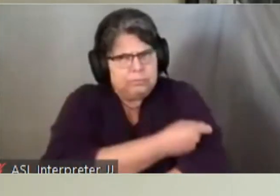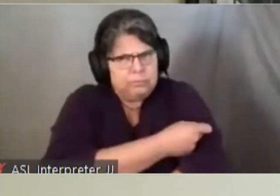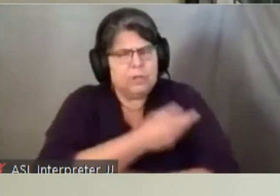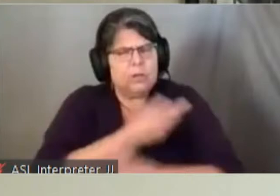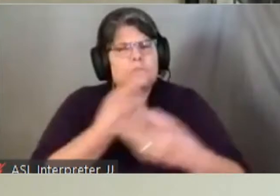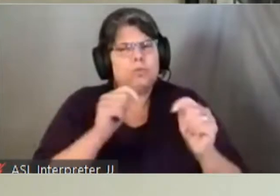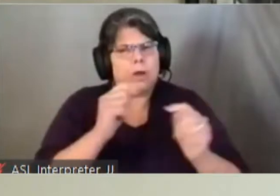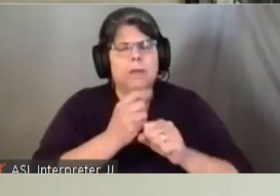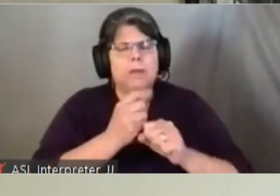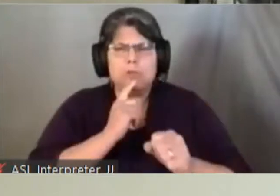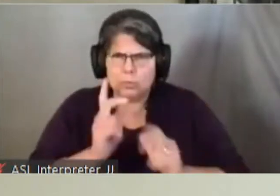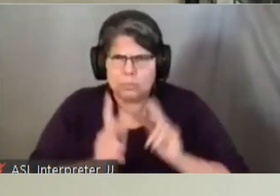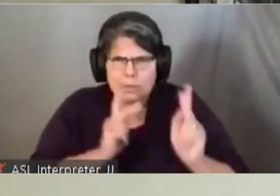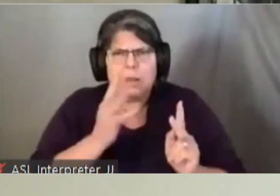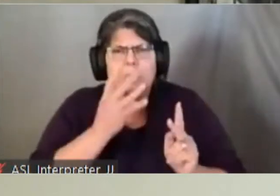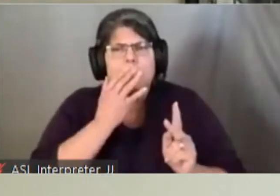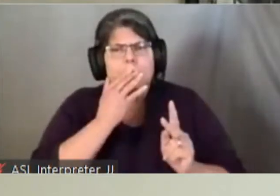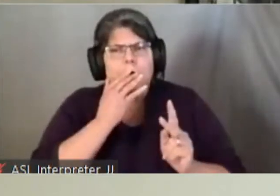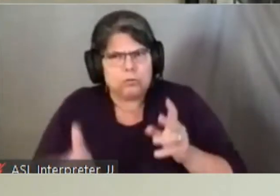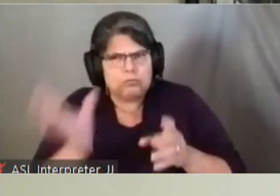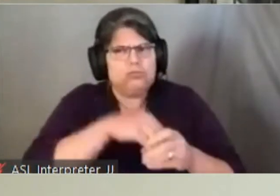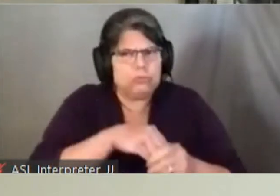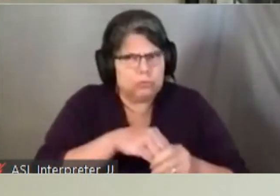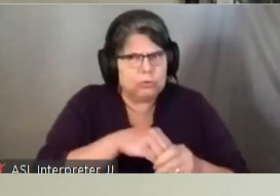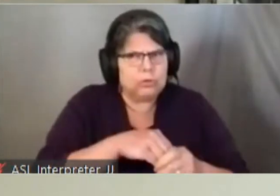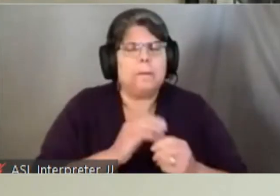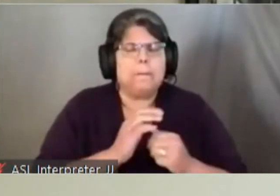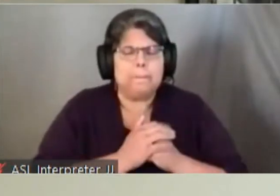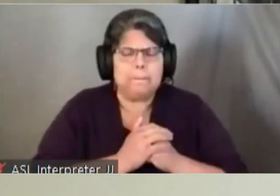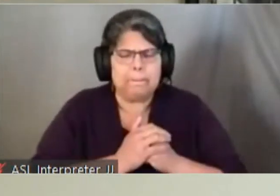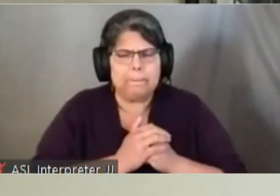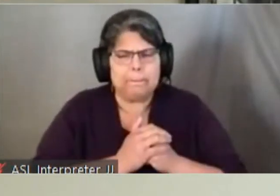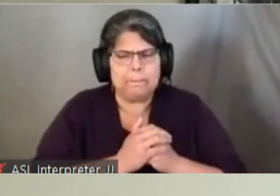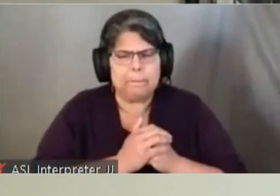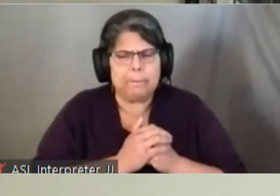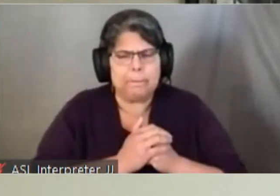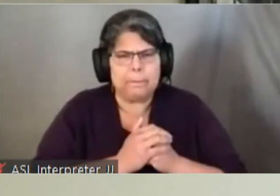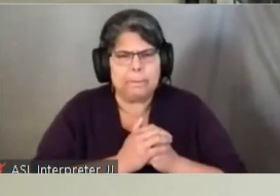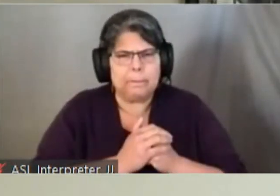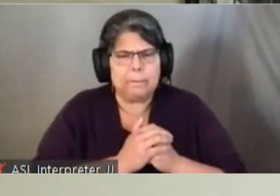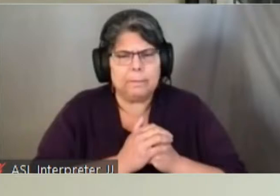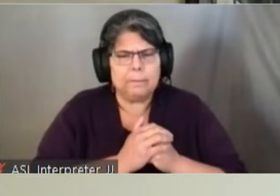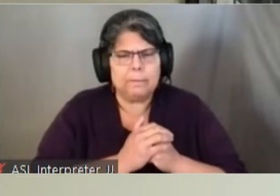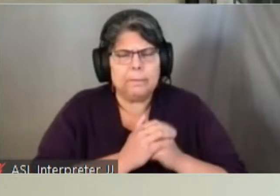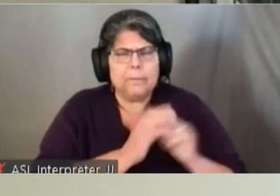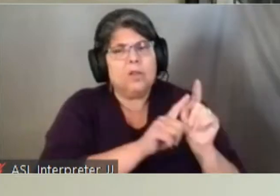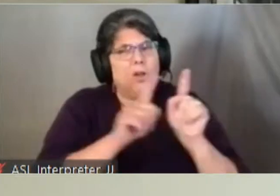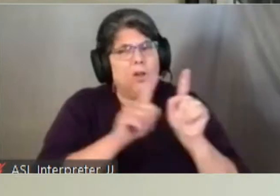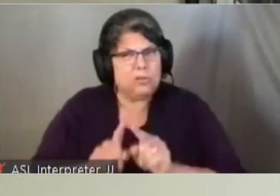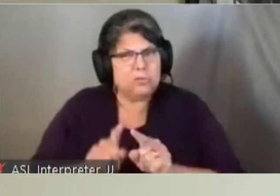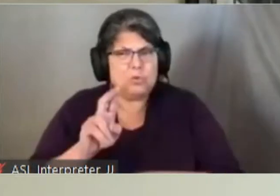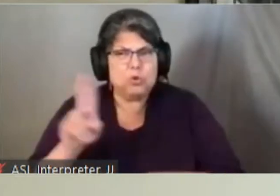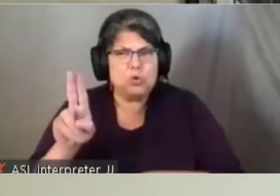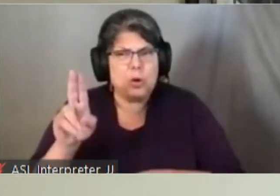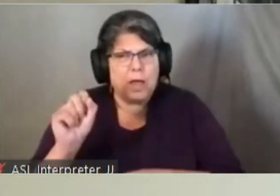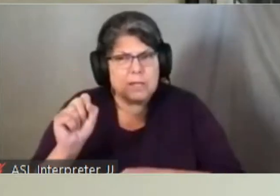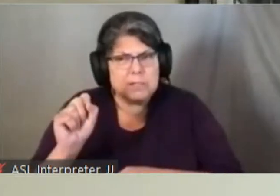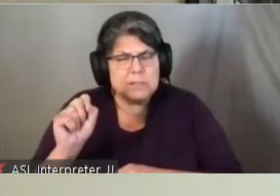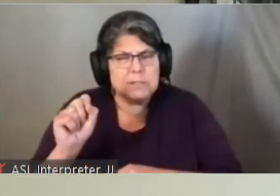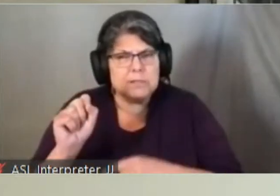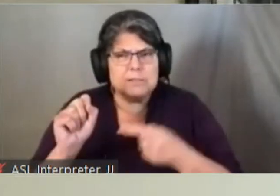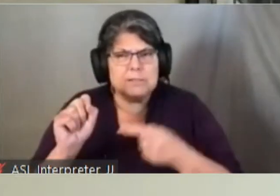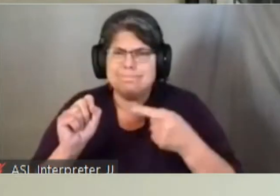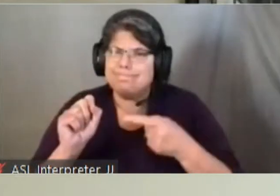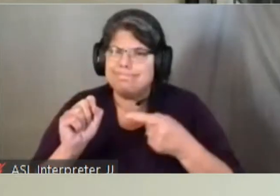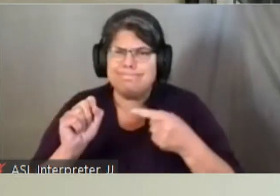well. Another thing is that the United States does not have